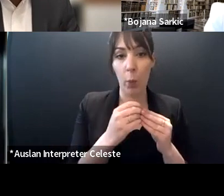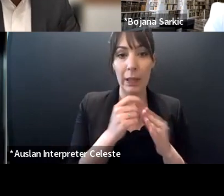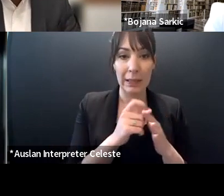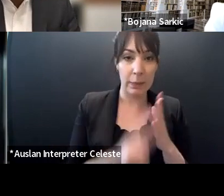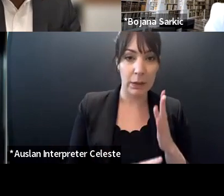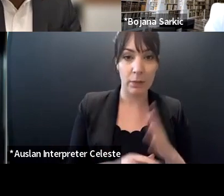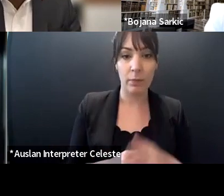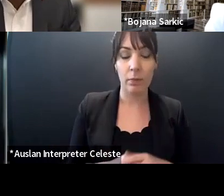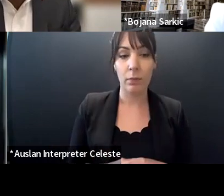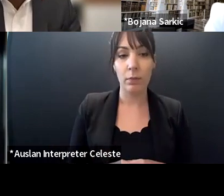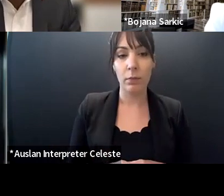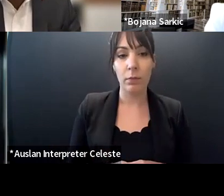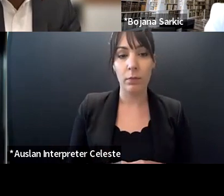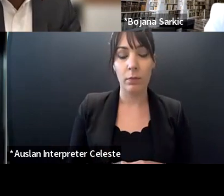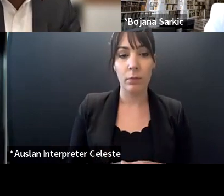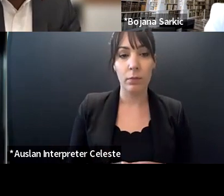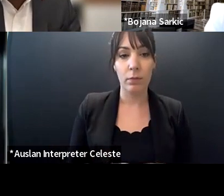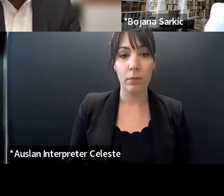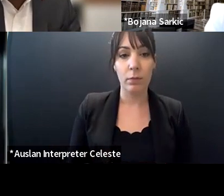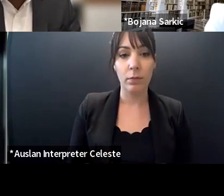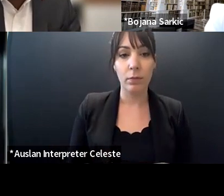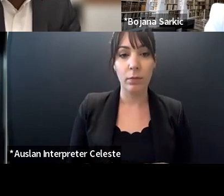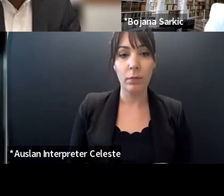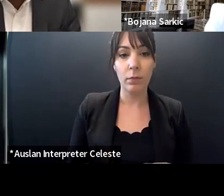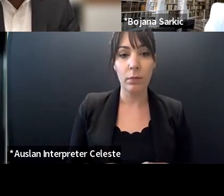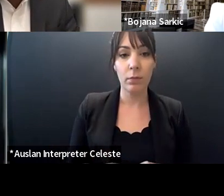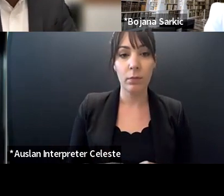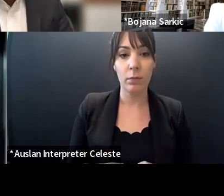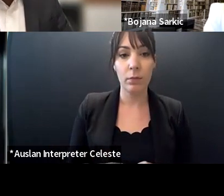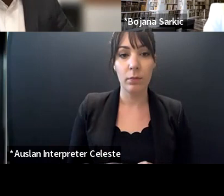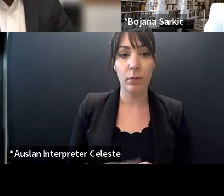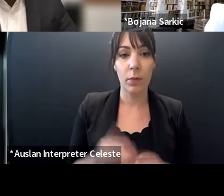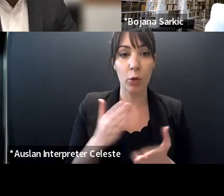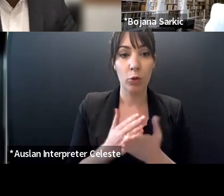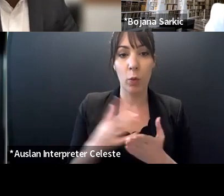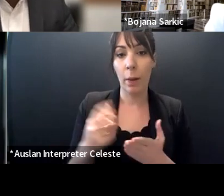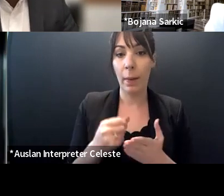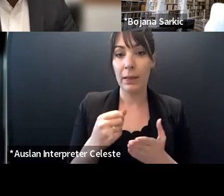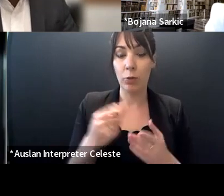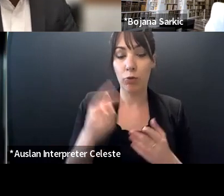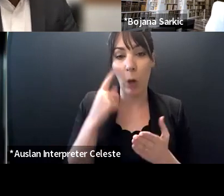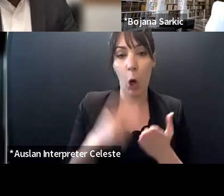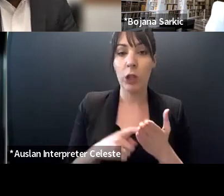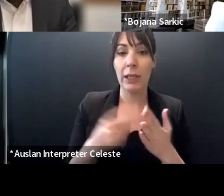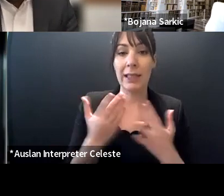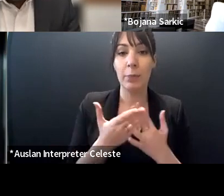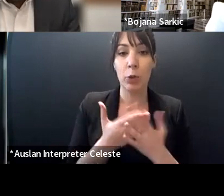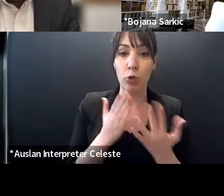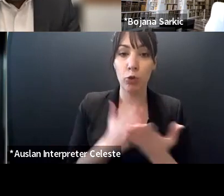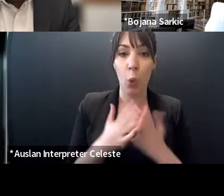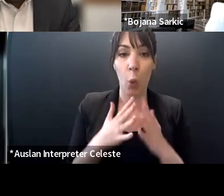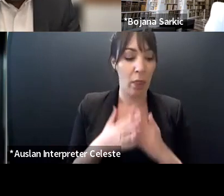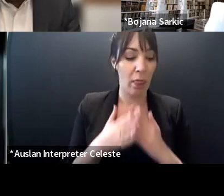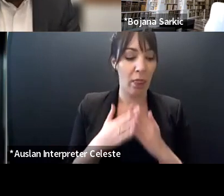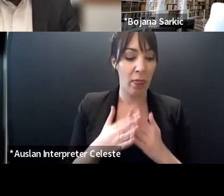that goes back to what Darren was saying earlier about that value. If we are not placing value on this, then we can't set expectations to